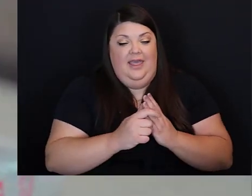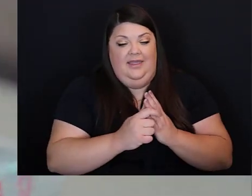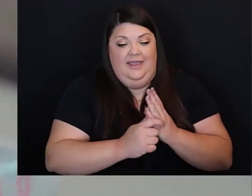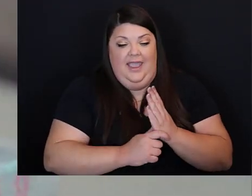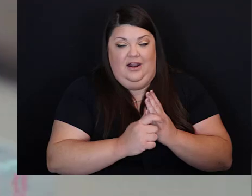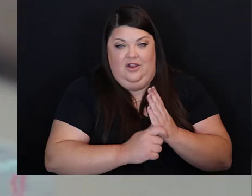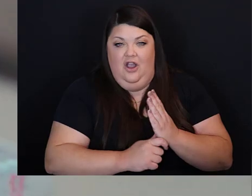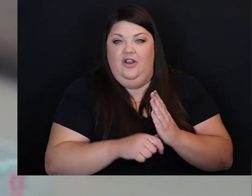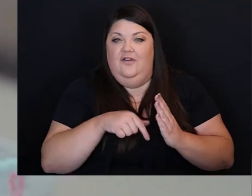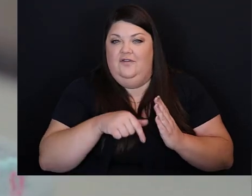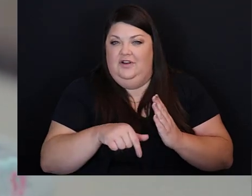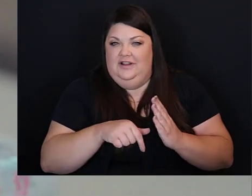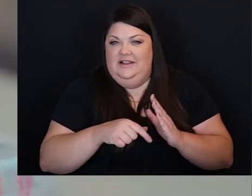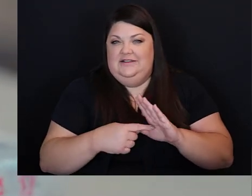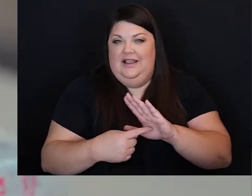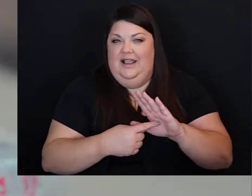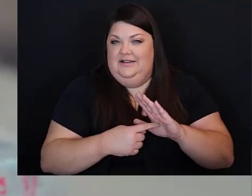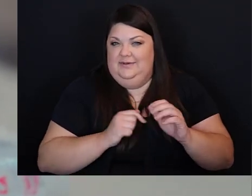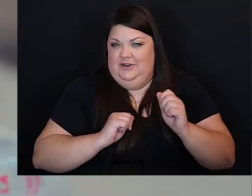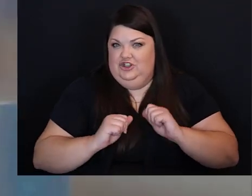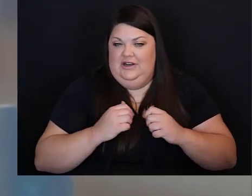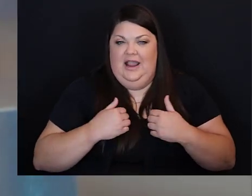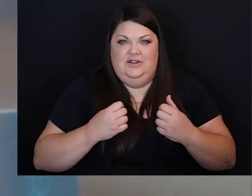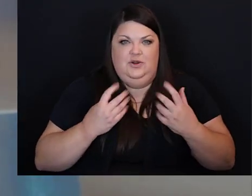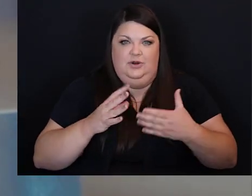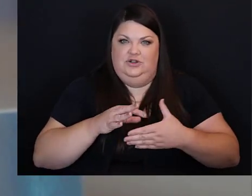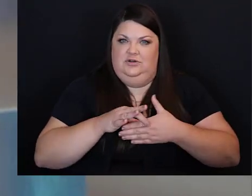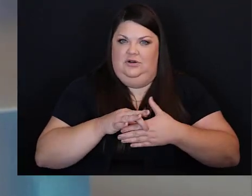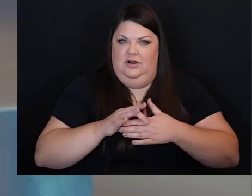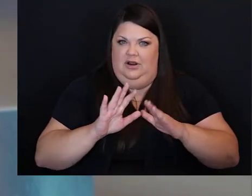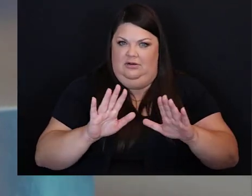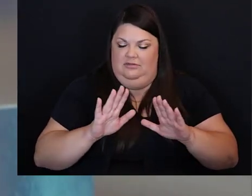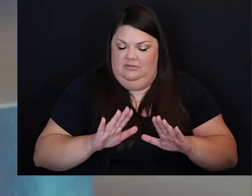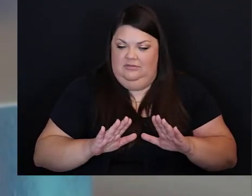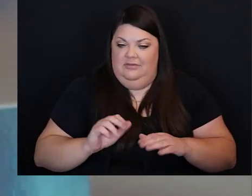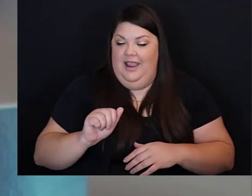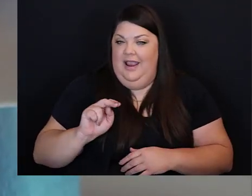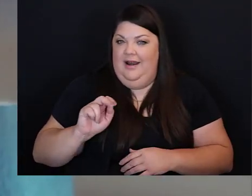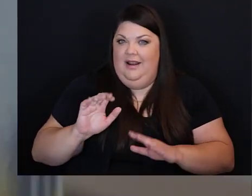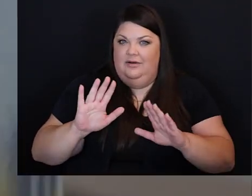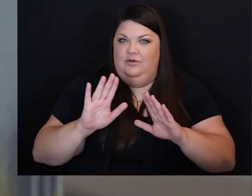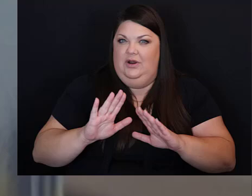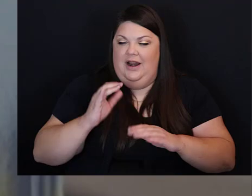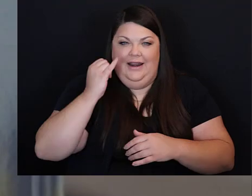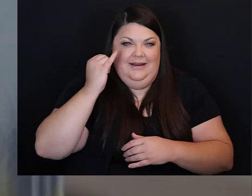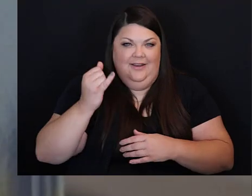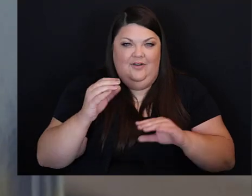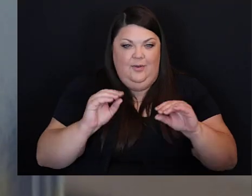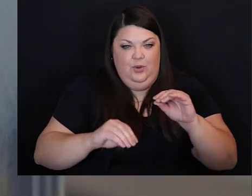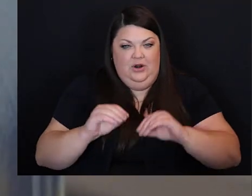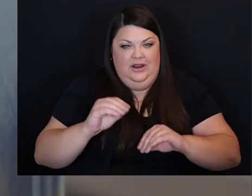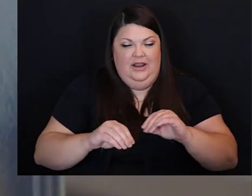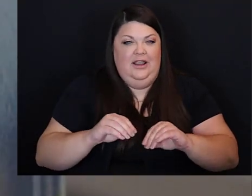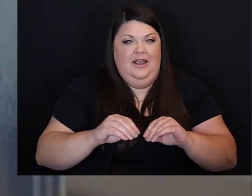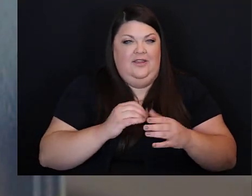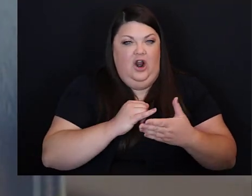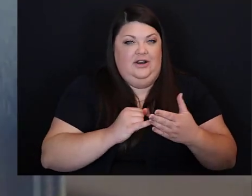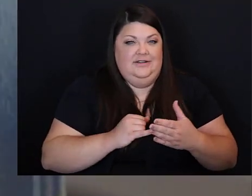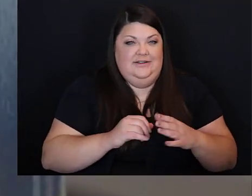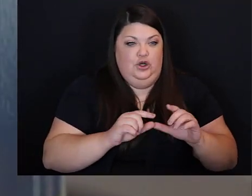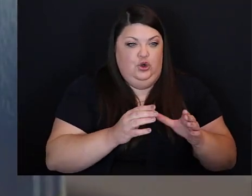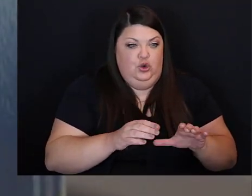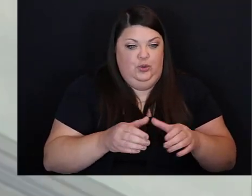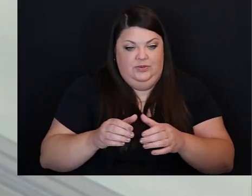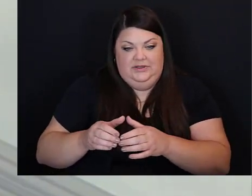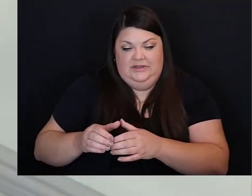exhibition, it has so much great content. Anna had the brilliant idea of putting the artists in groups of 2 or